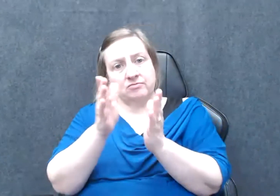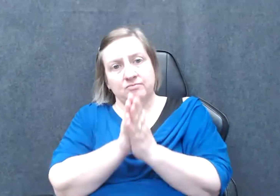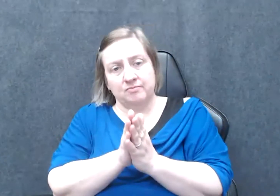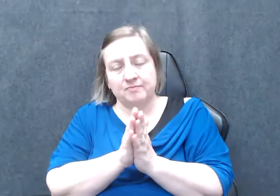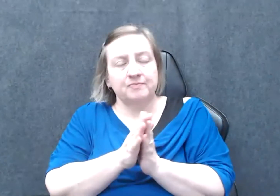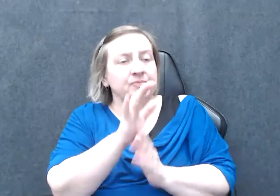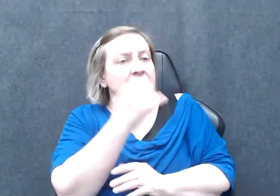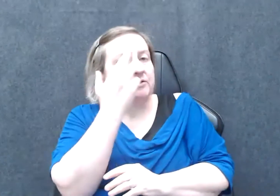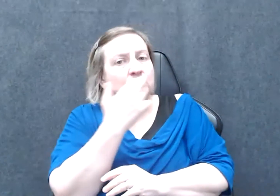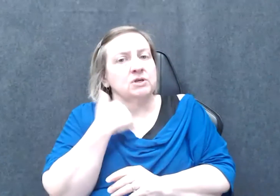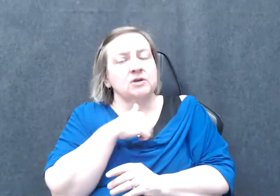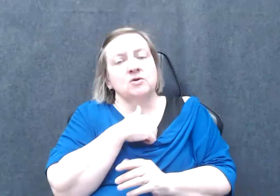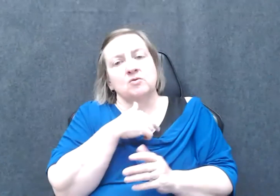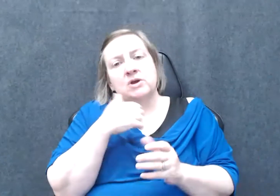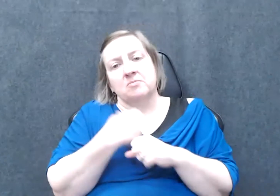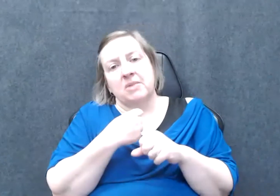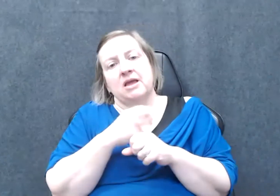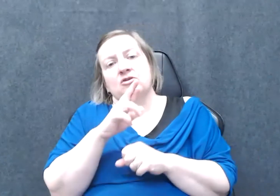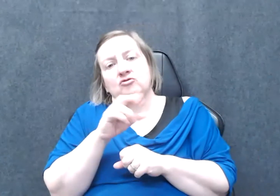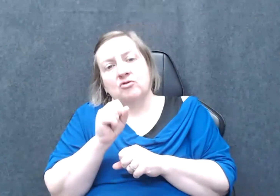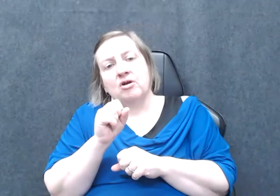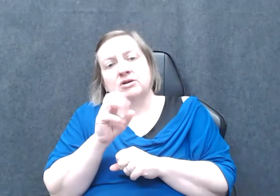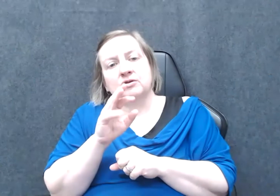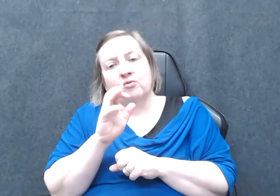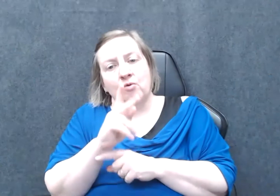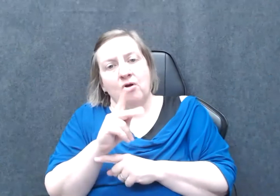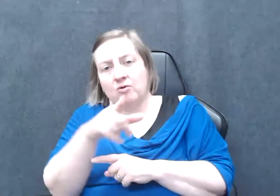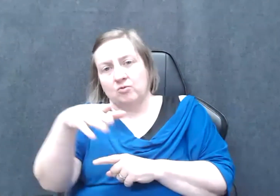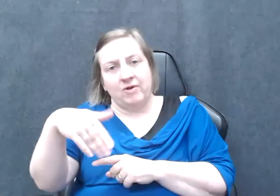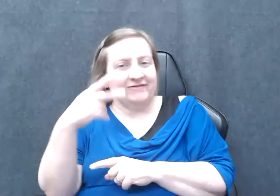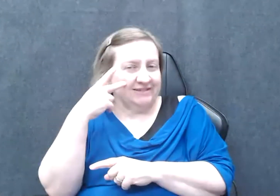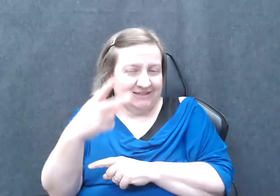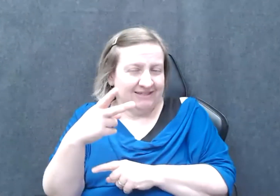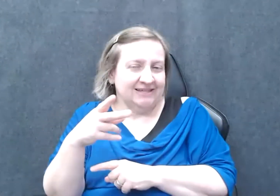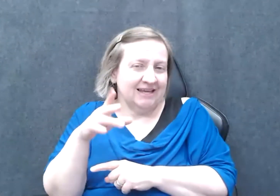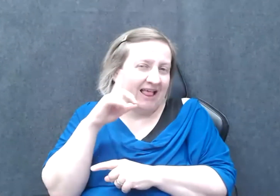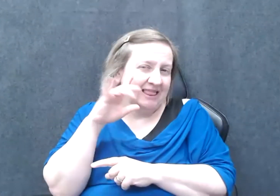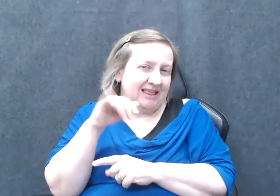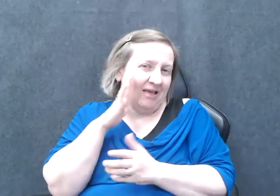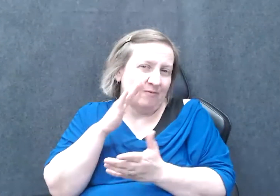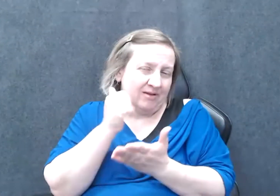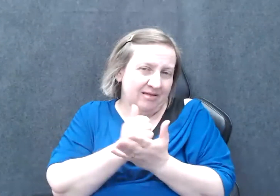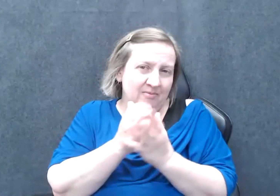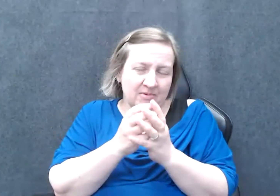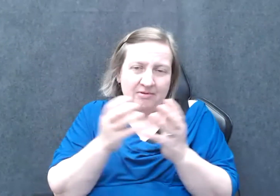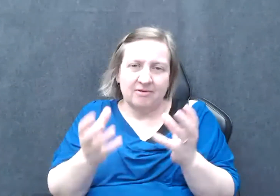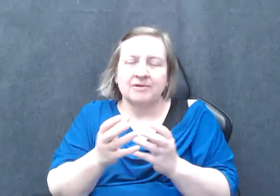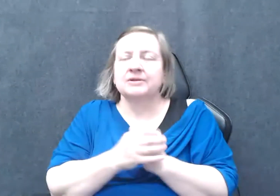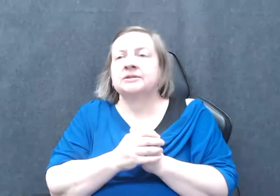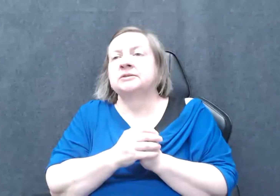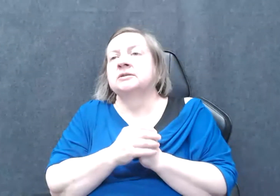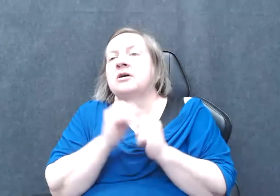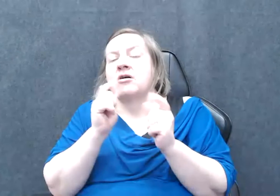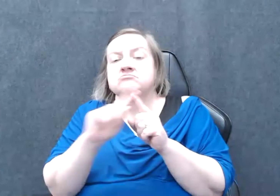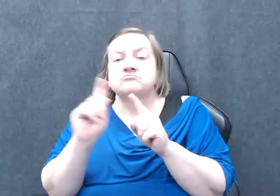that's why we're creating the crosswalk, but which you have not seen yet. And I think that will be very helpful of all of these